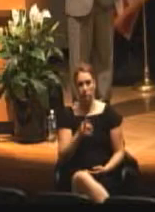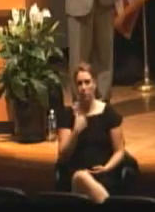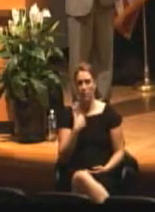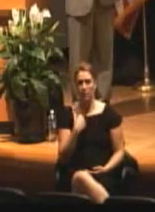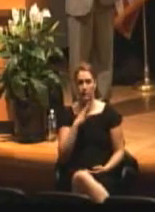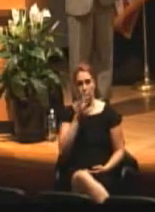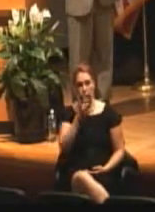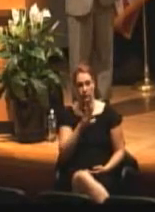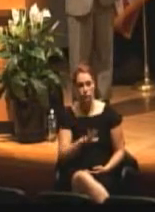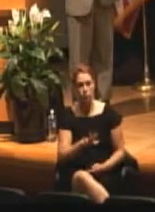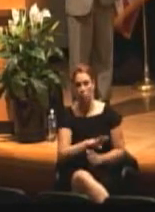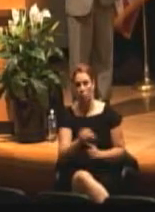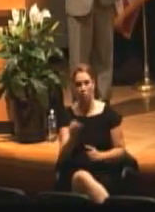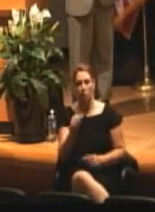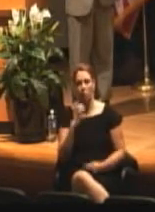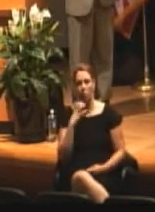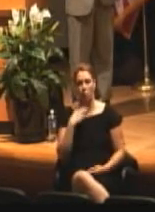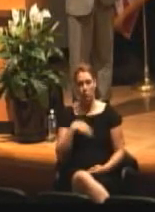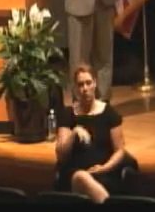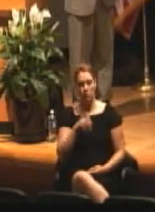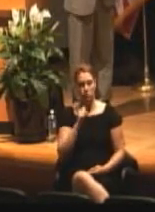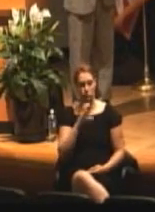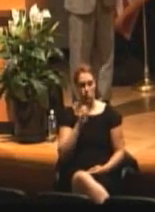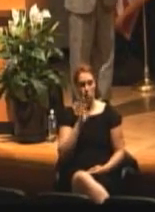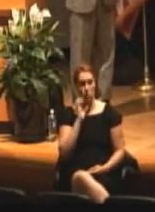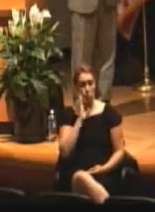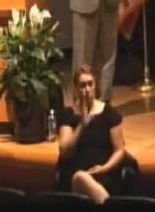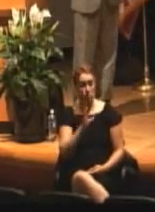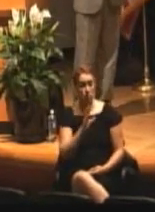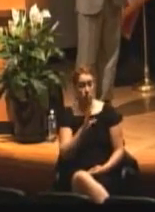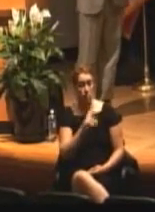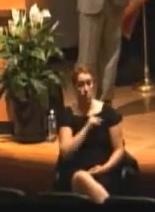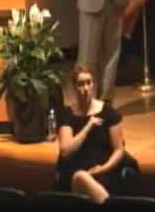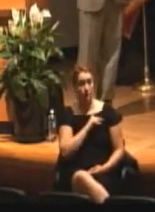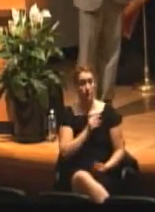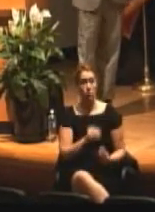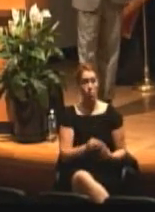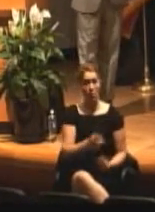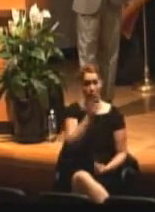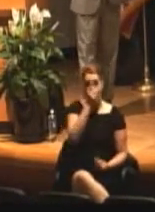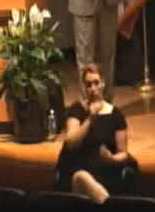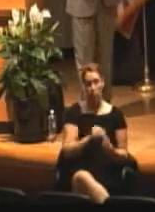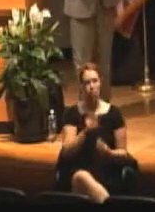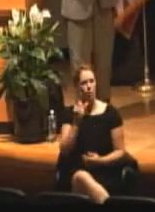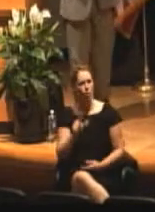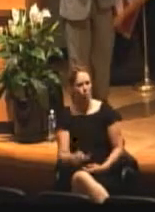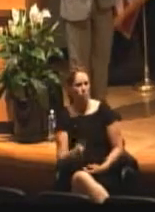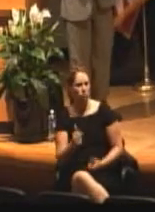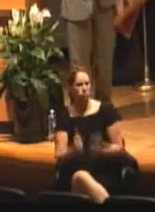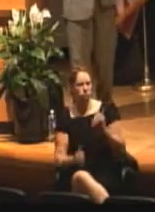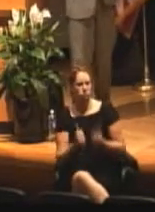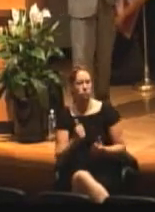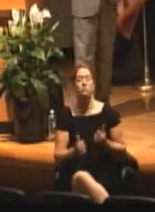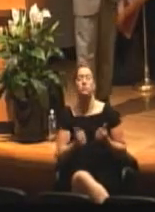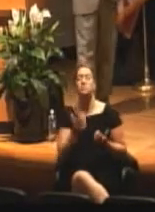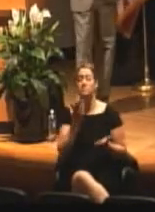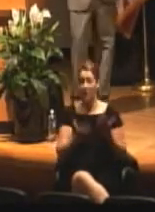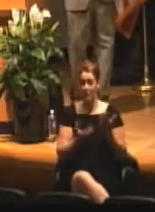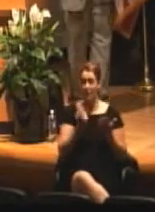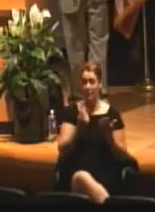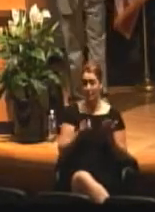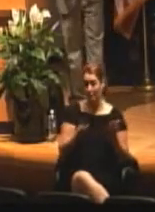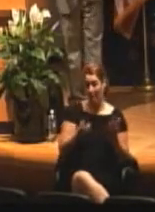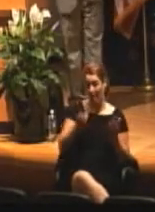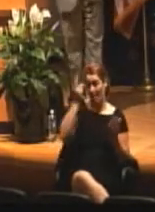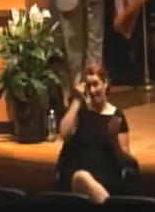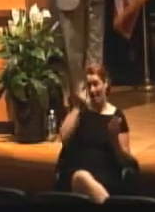score, you would qualify higher or lower? Well, it might be a little bit higher or lower. It might be a little bit more. The score